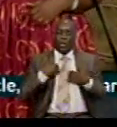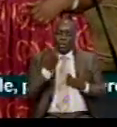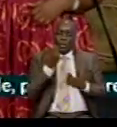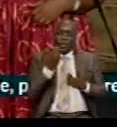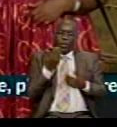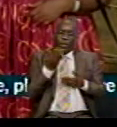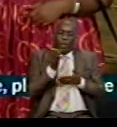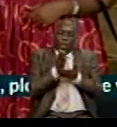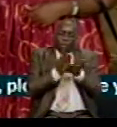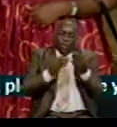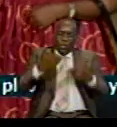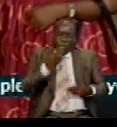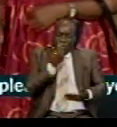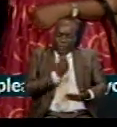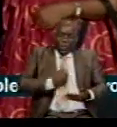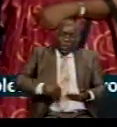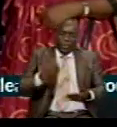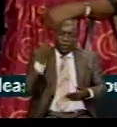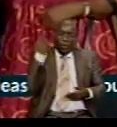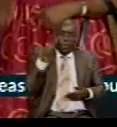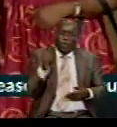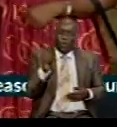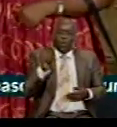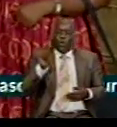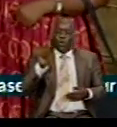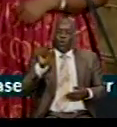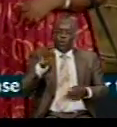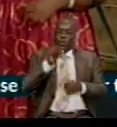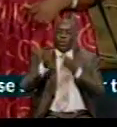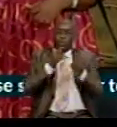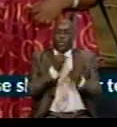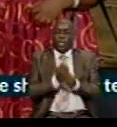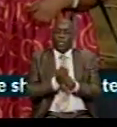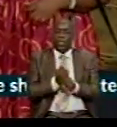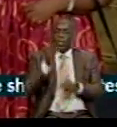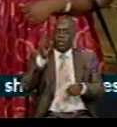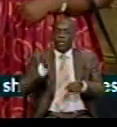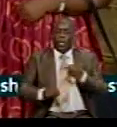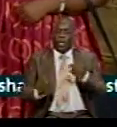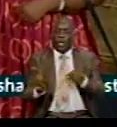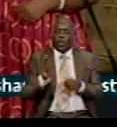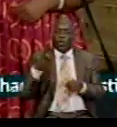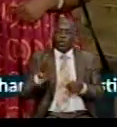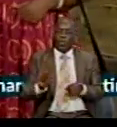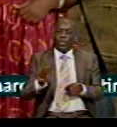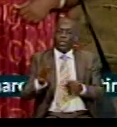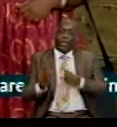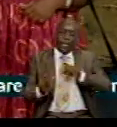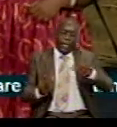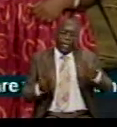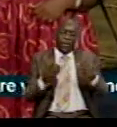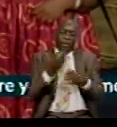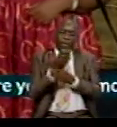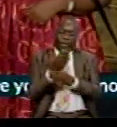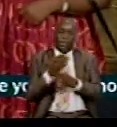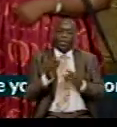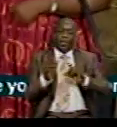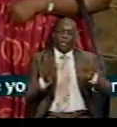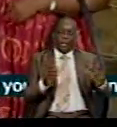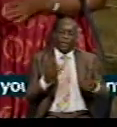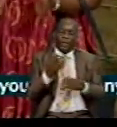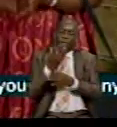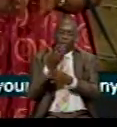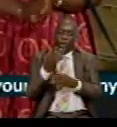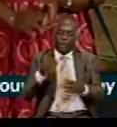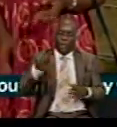over 20 years. He could not use his left hand and his left leg. But after the prayer of the man of God today, something happened.